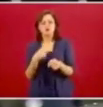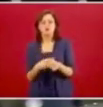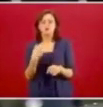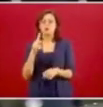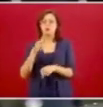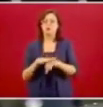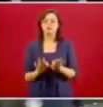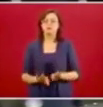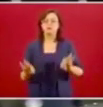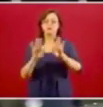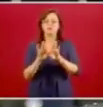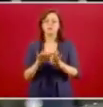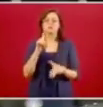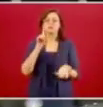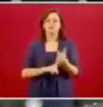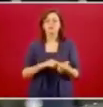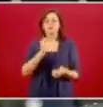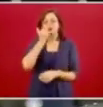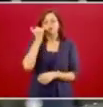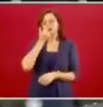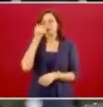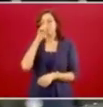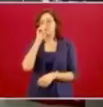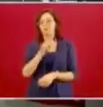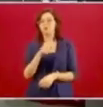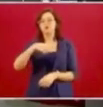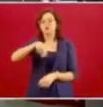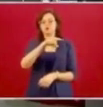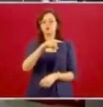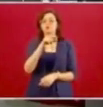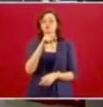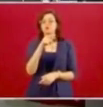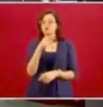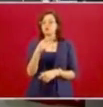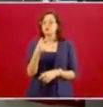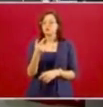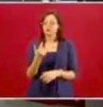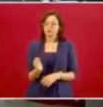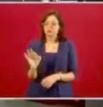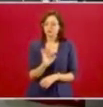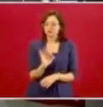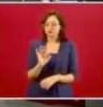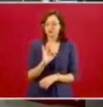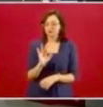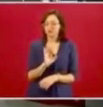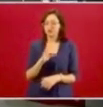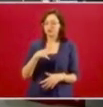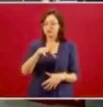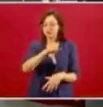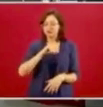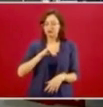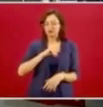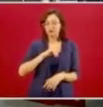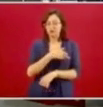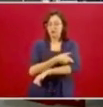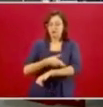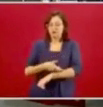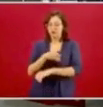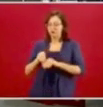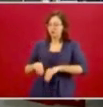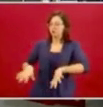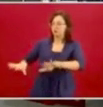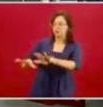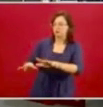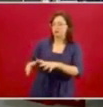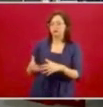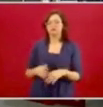taking several days in some cases. So could you talk about this as well? But for me, the most important